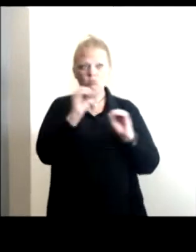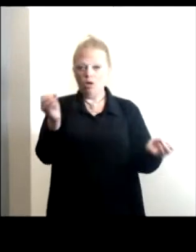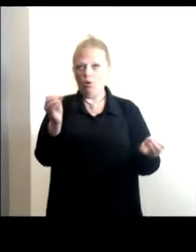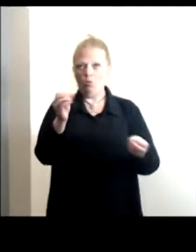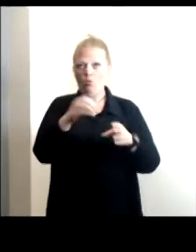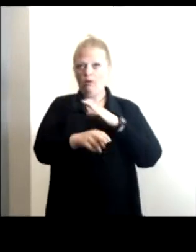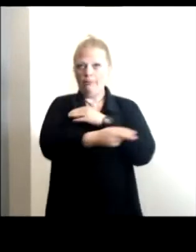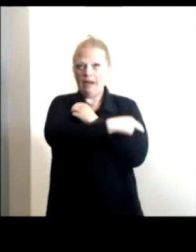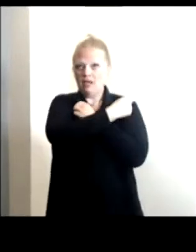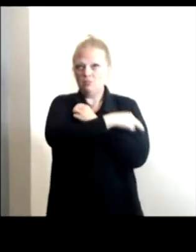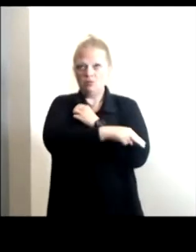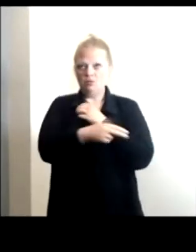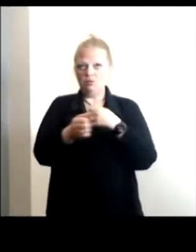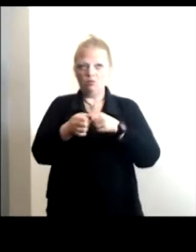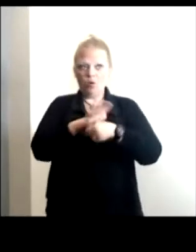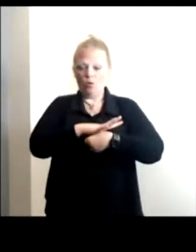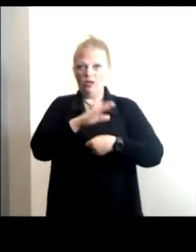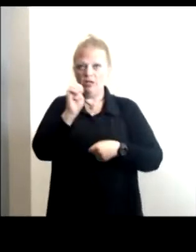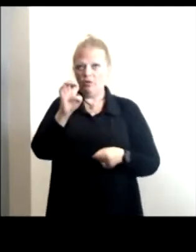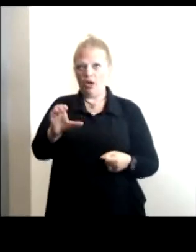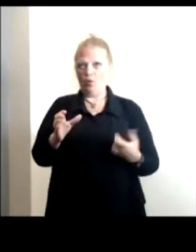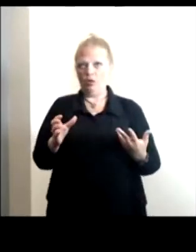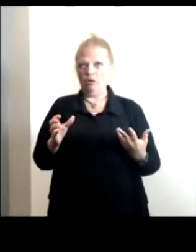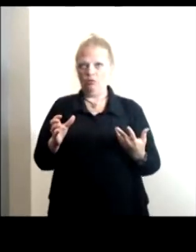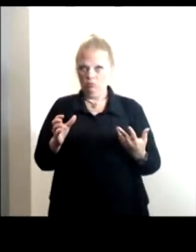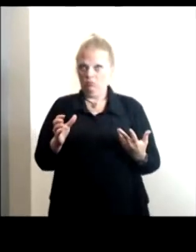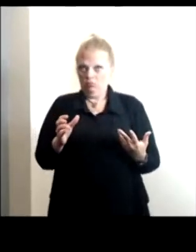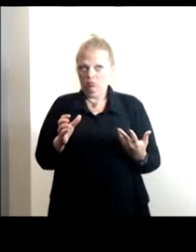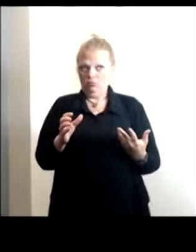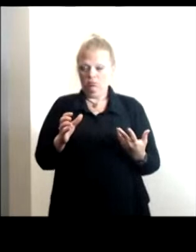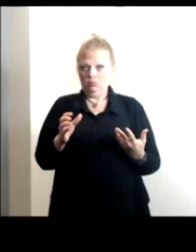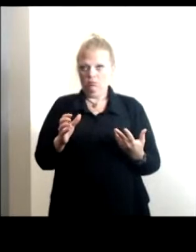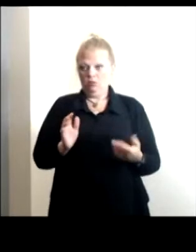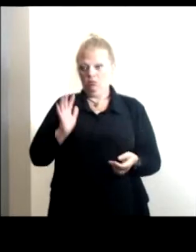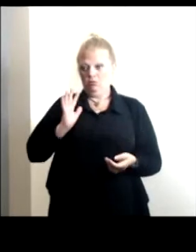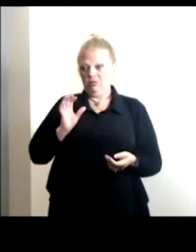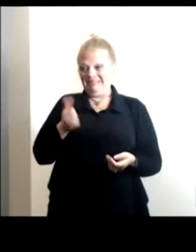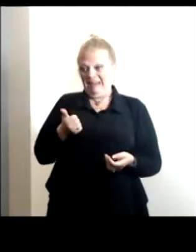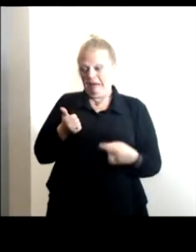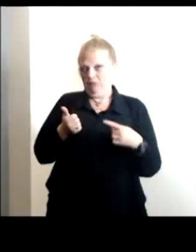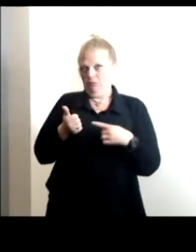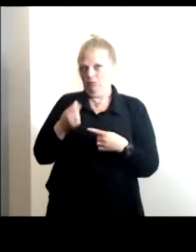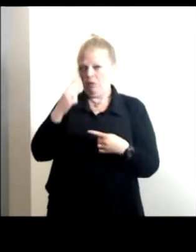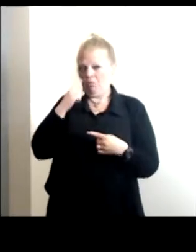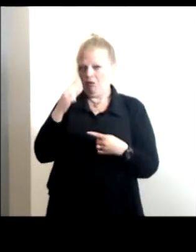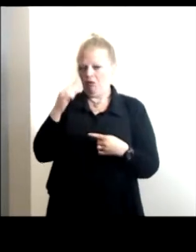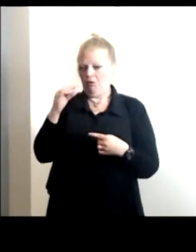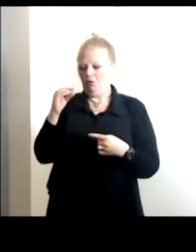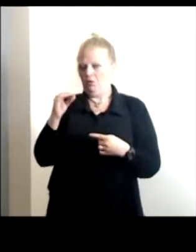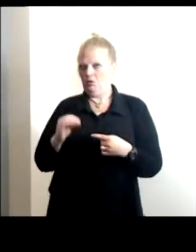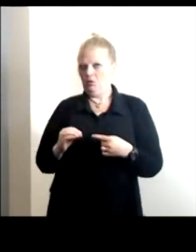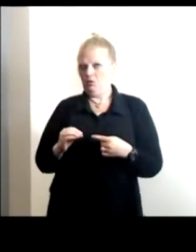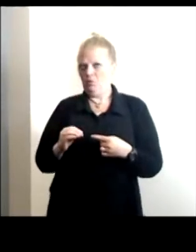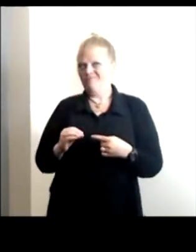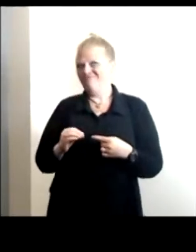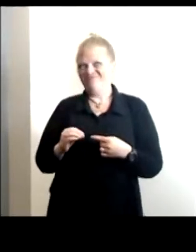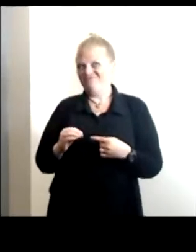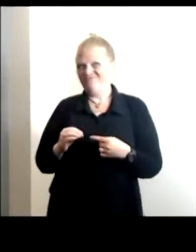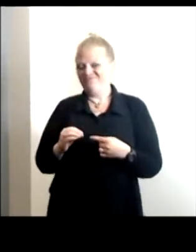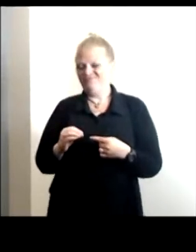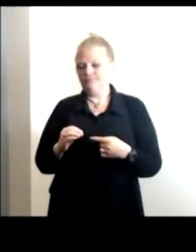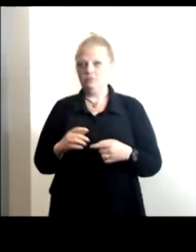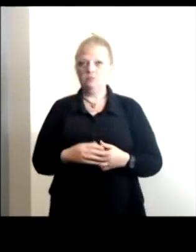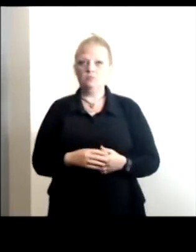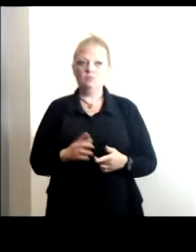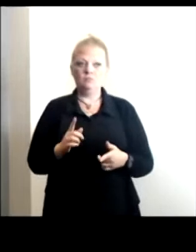hospitalized patients with COVID in Erie County hospitals. Because we got to 10. I thought maybe we'd get to 0. Well, we didn't. And